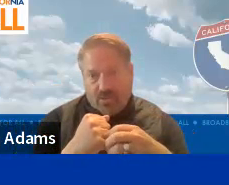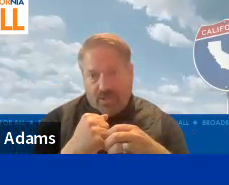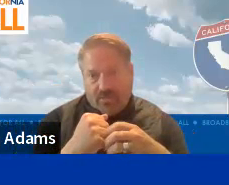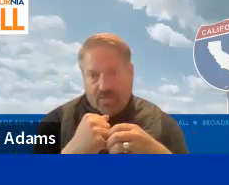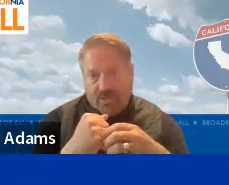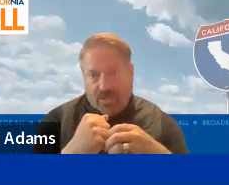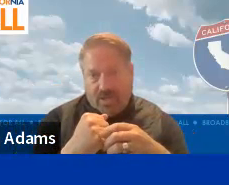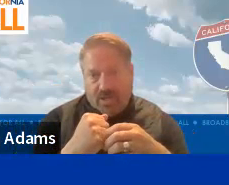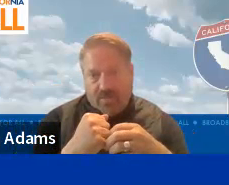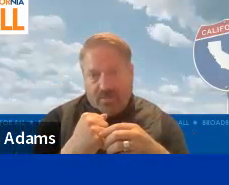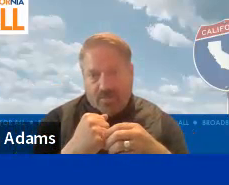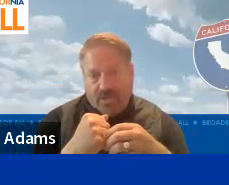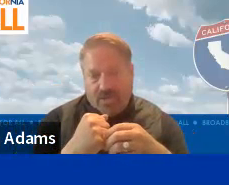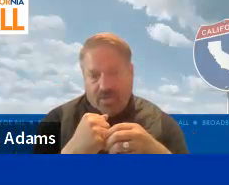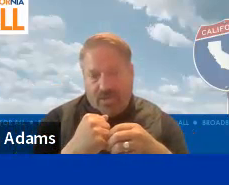to increase